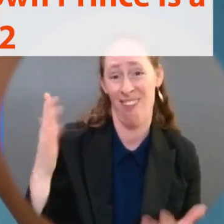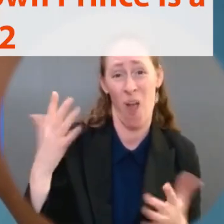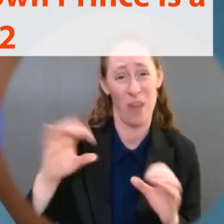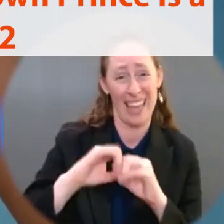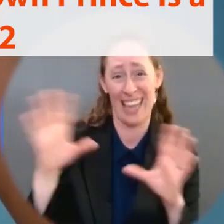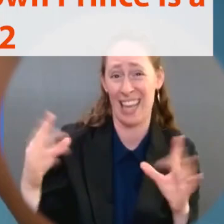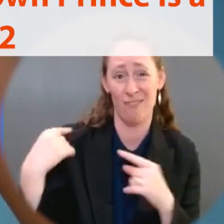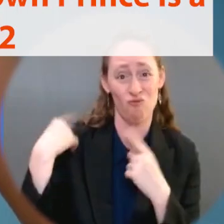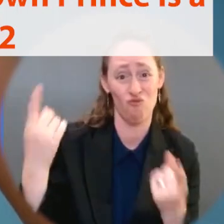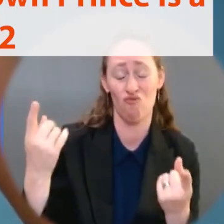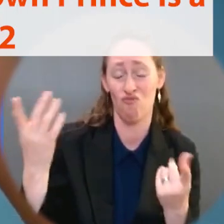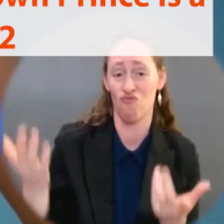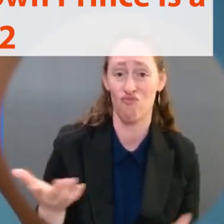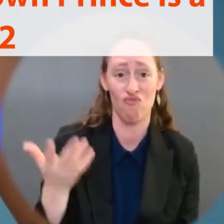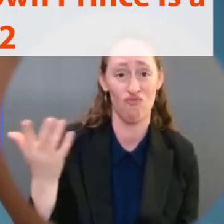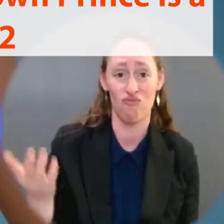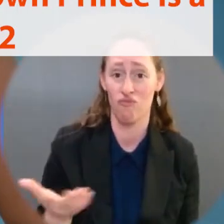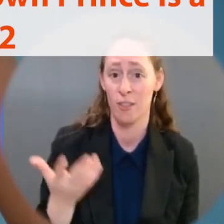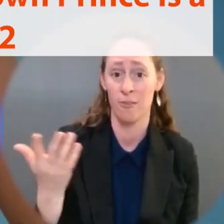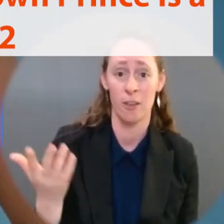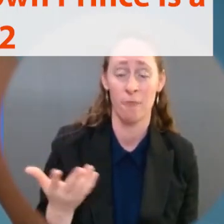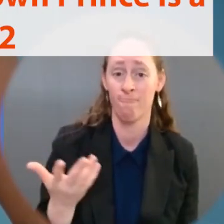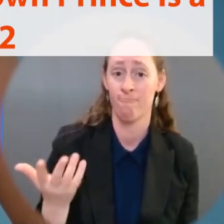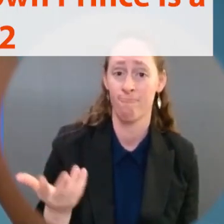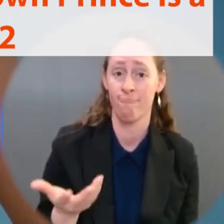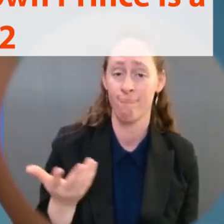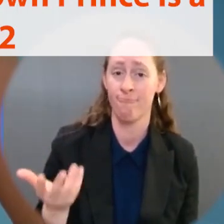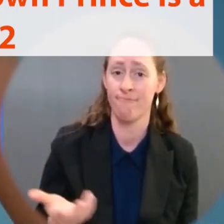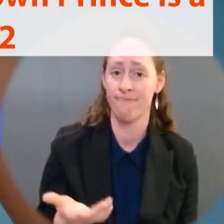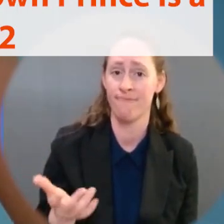He has been pretty clear about that,